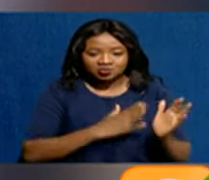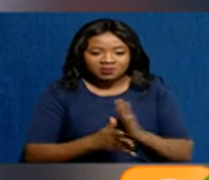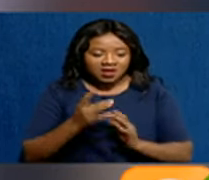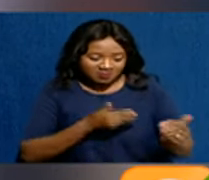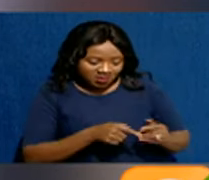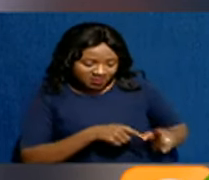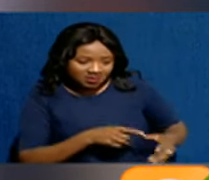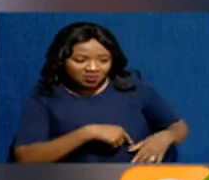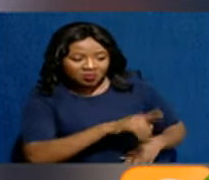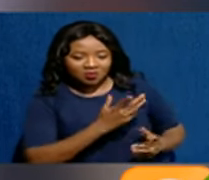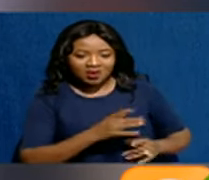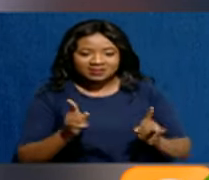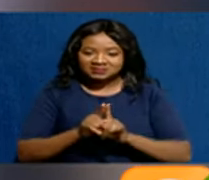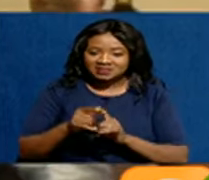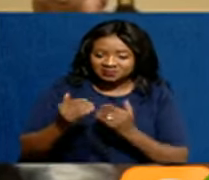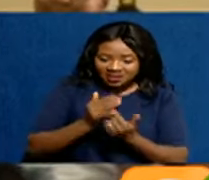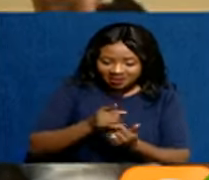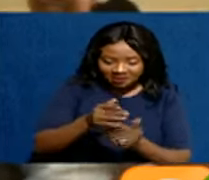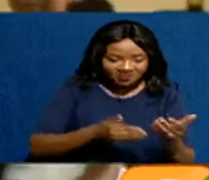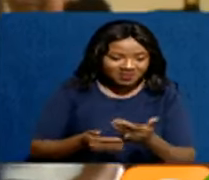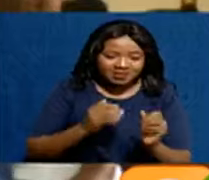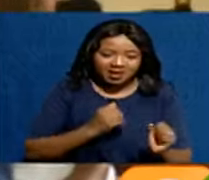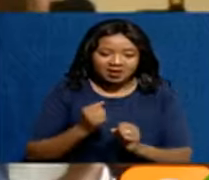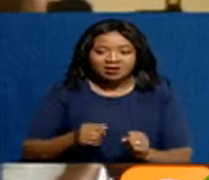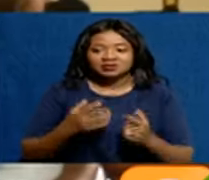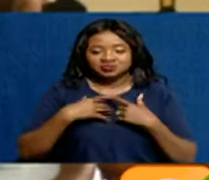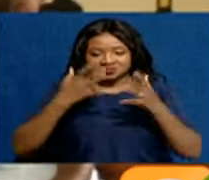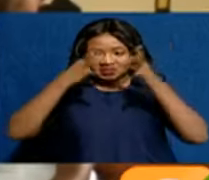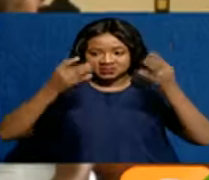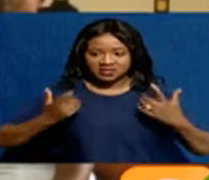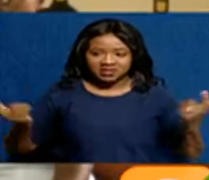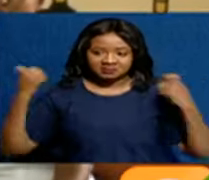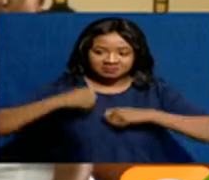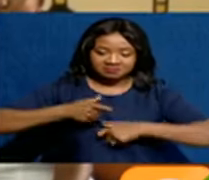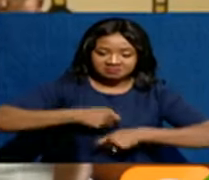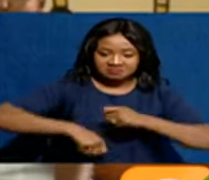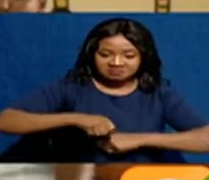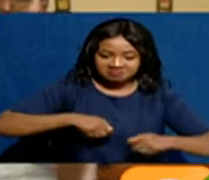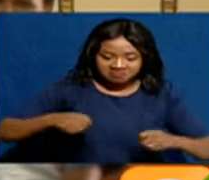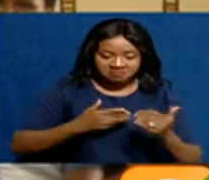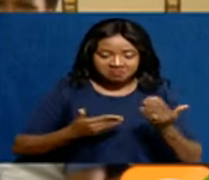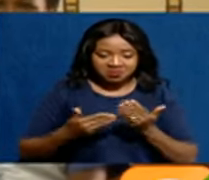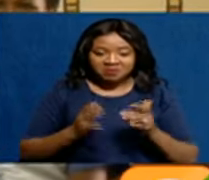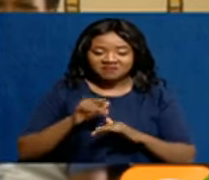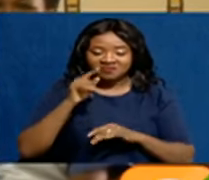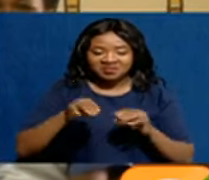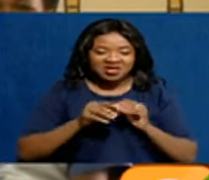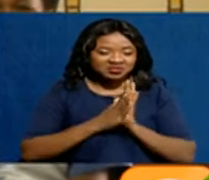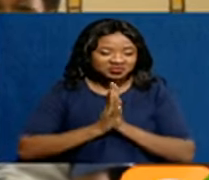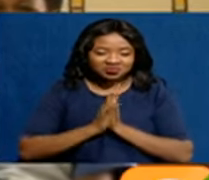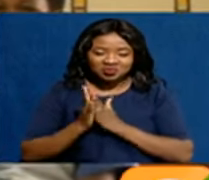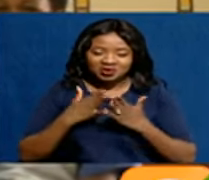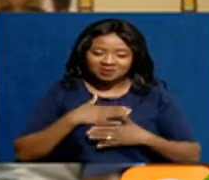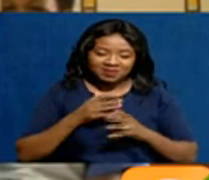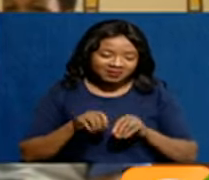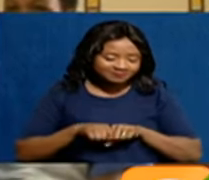anatembea na pia to take care of the mother. I think after that time nikaenda viral through that